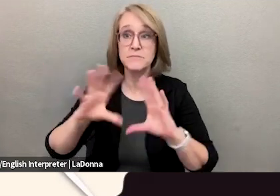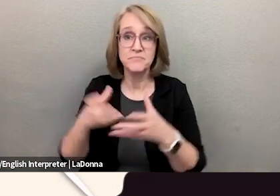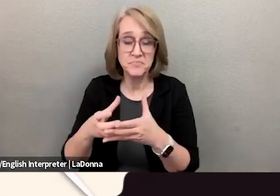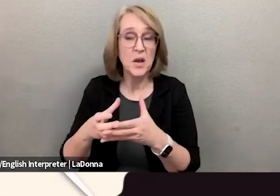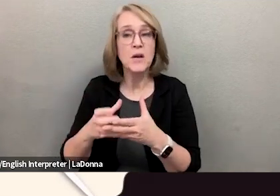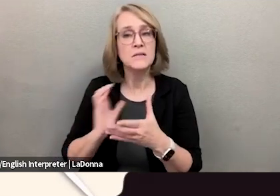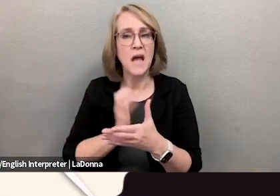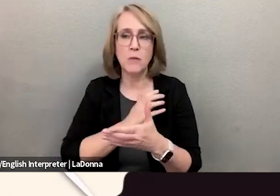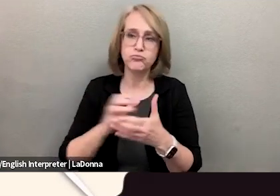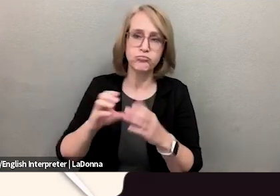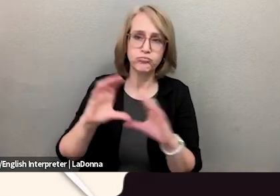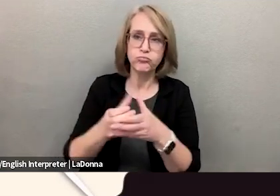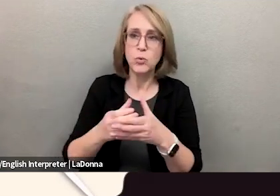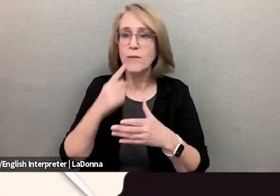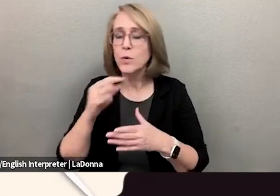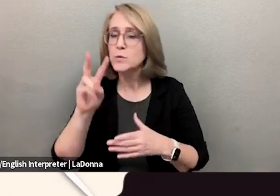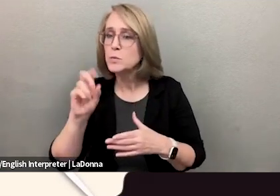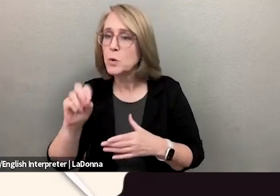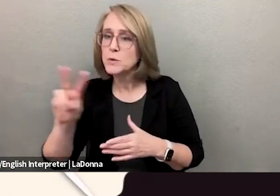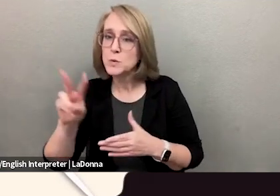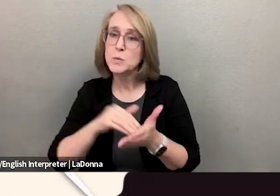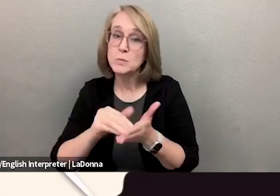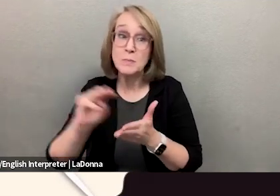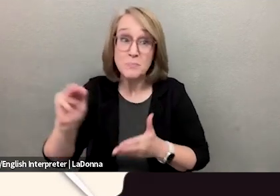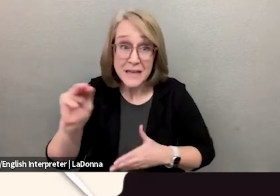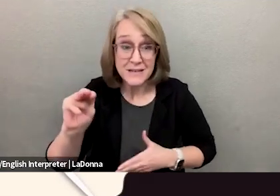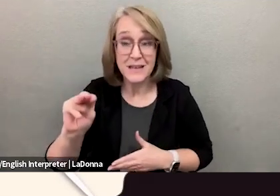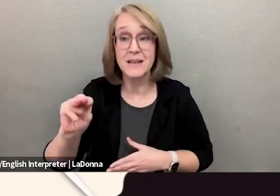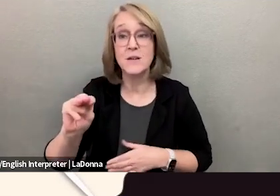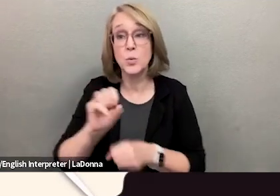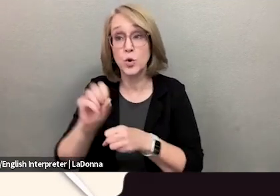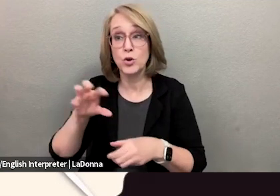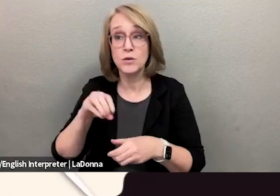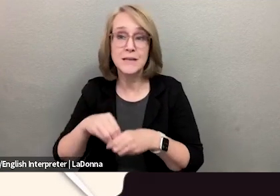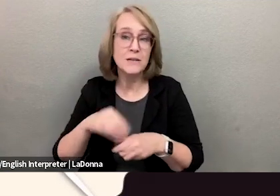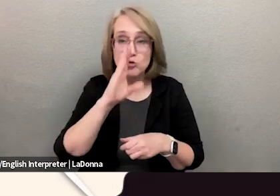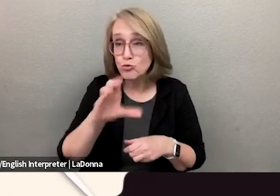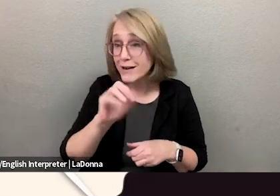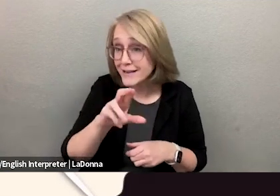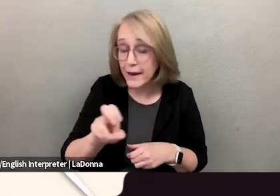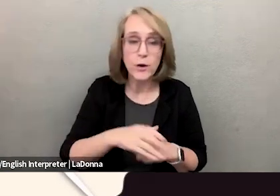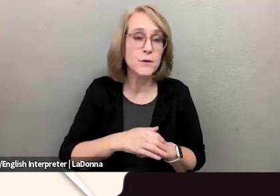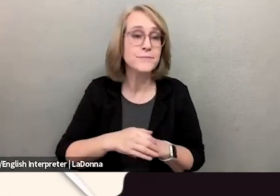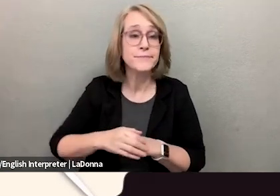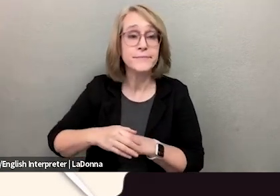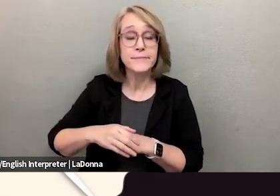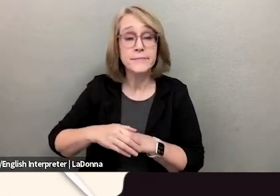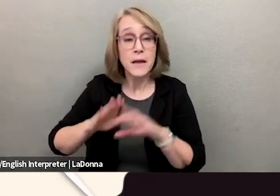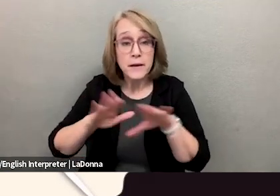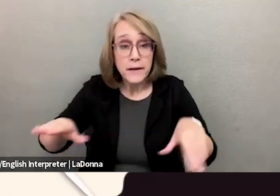workers, nannies, and house cleaners in private homes. We were founded in 2007, so we're still a fairly